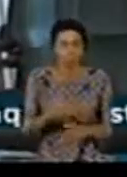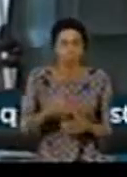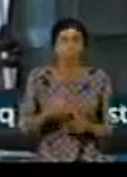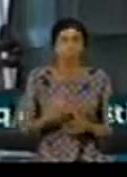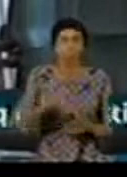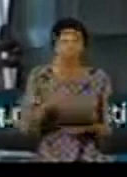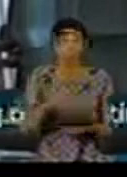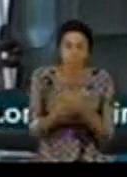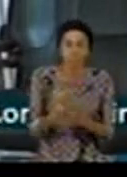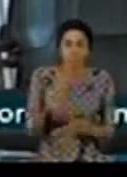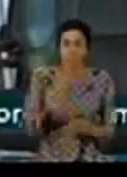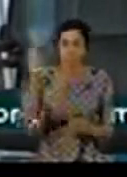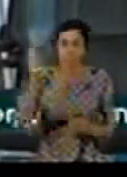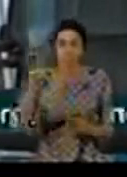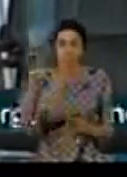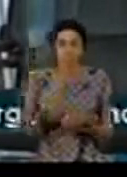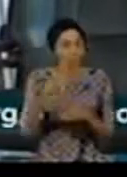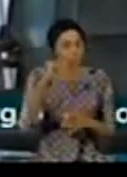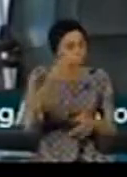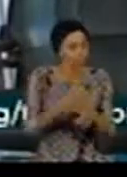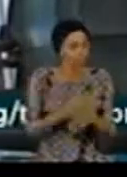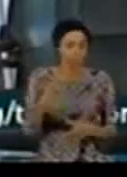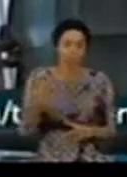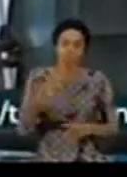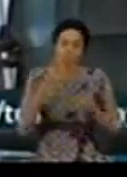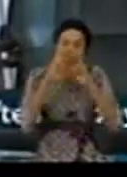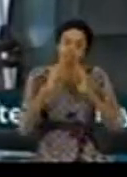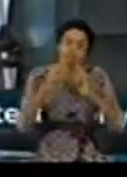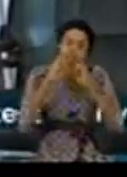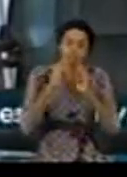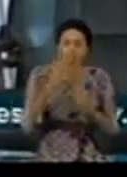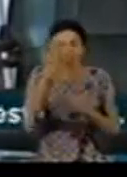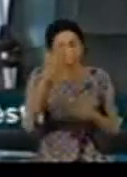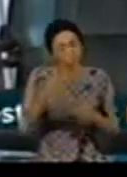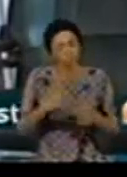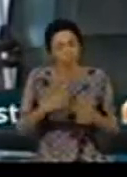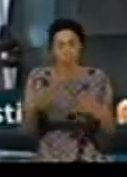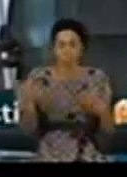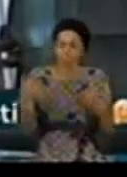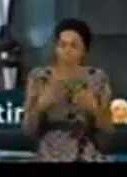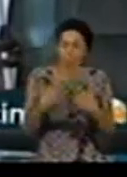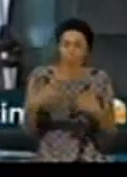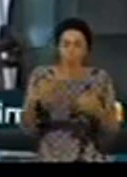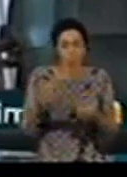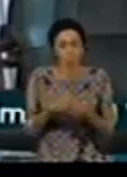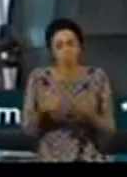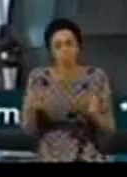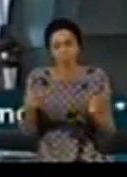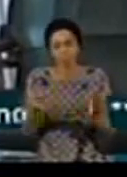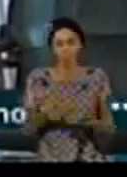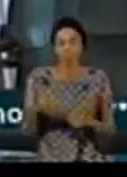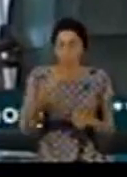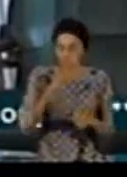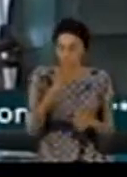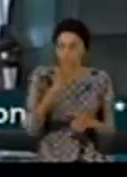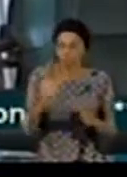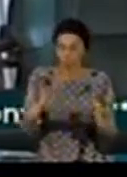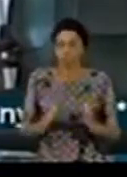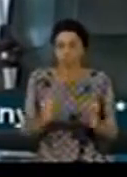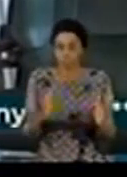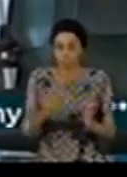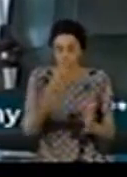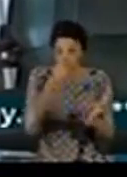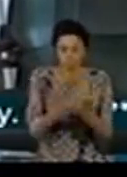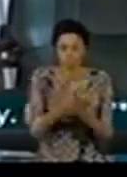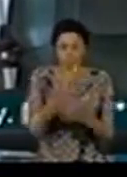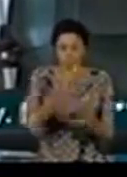why she having this kind of problem. I told her to believe God. that global crusade miracle is real.